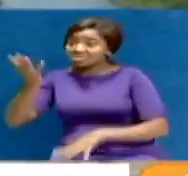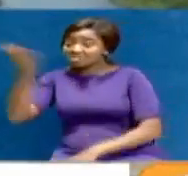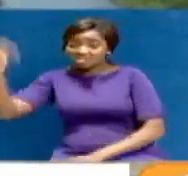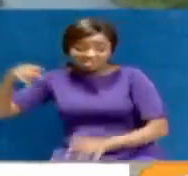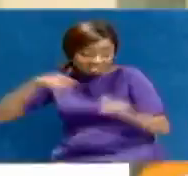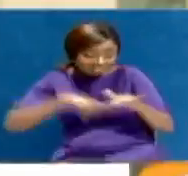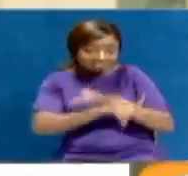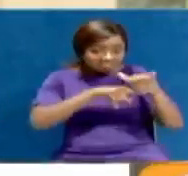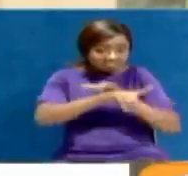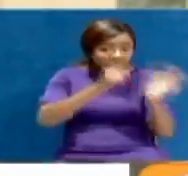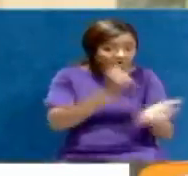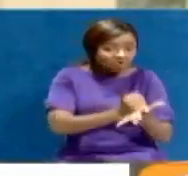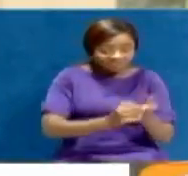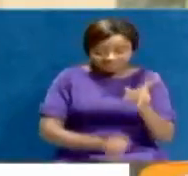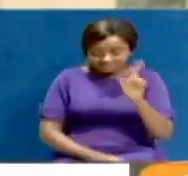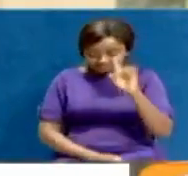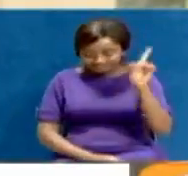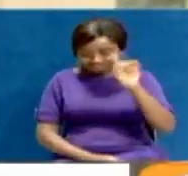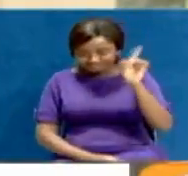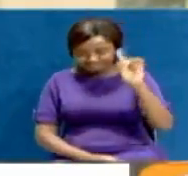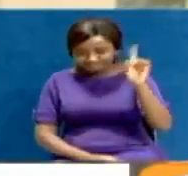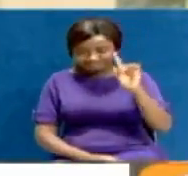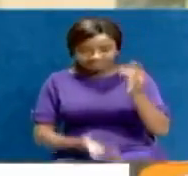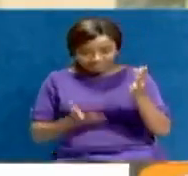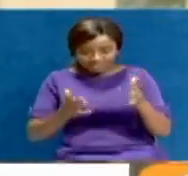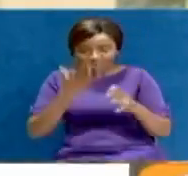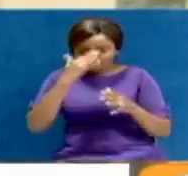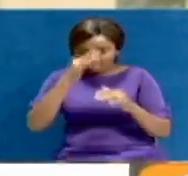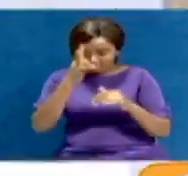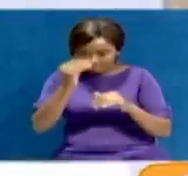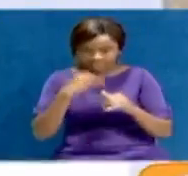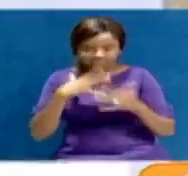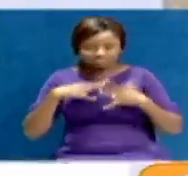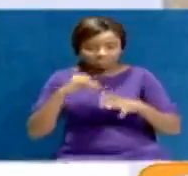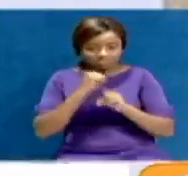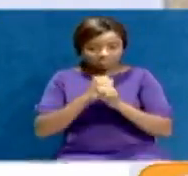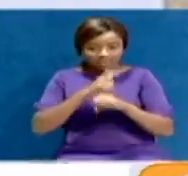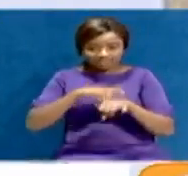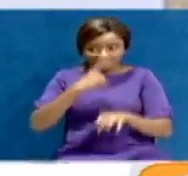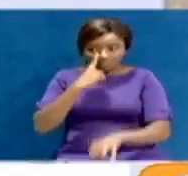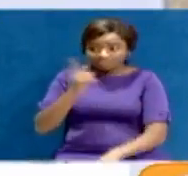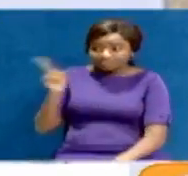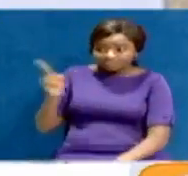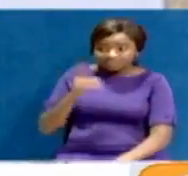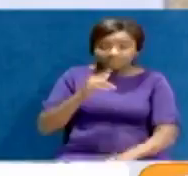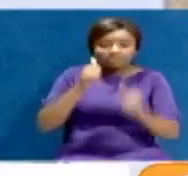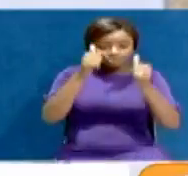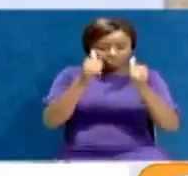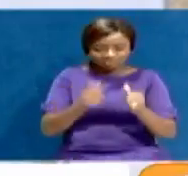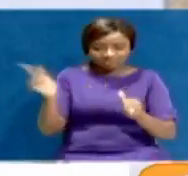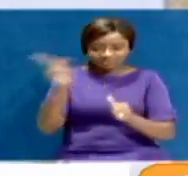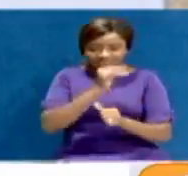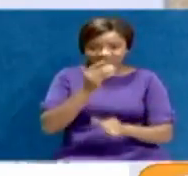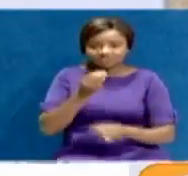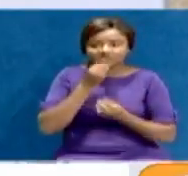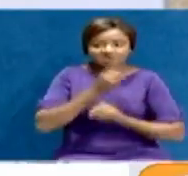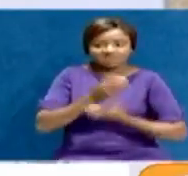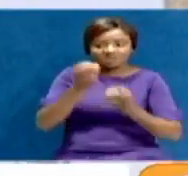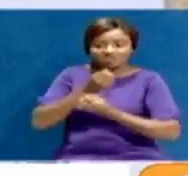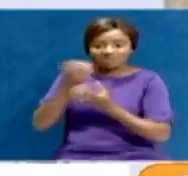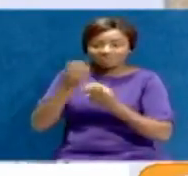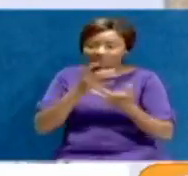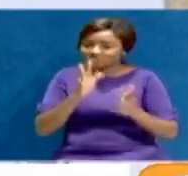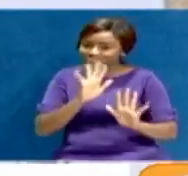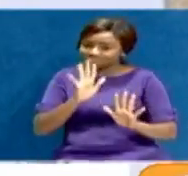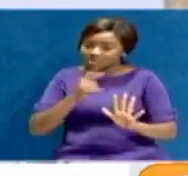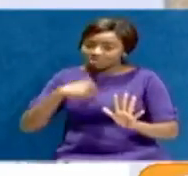County government public offices during the work from home period, with bold notice letters displayed in all public office entry points